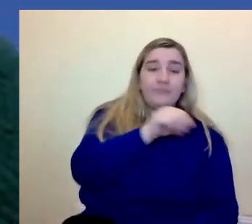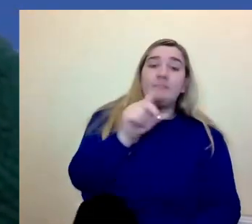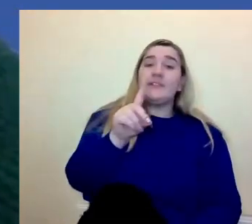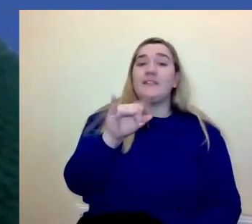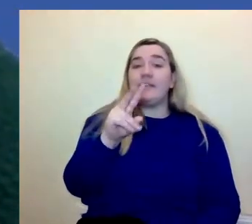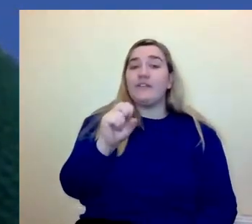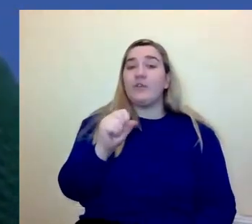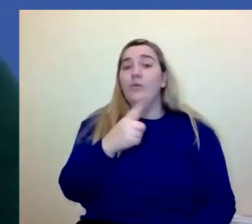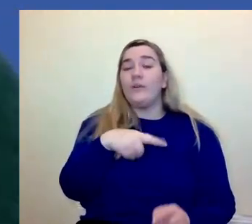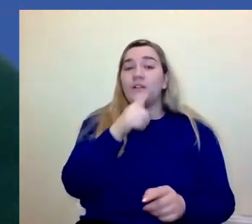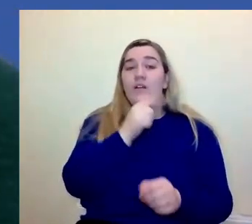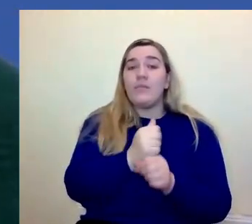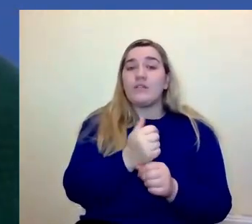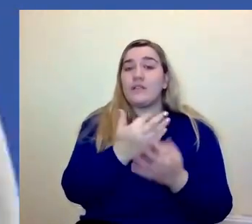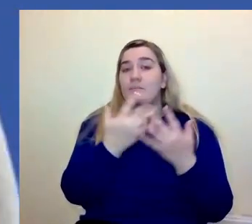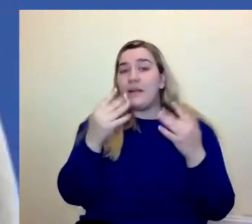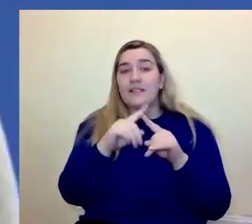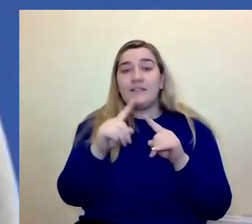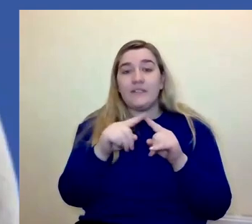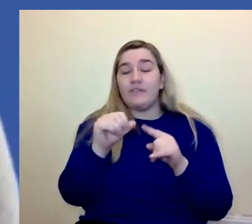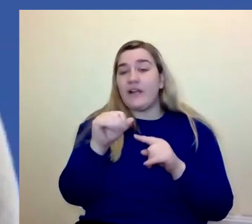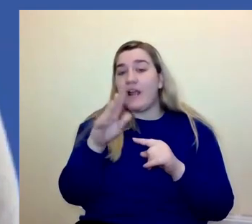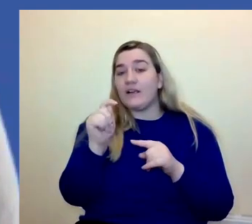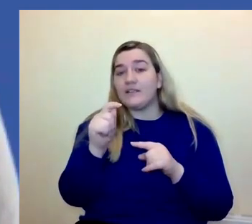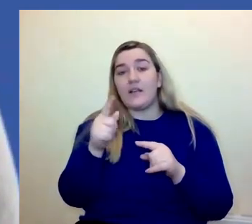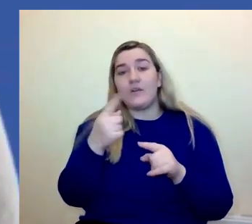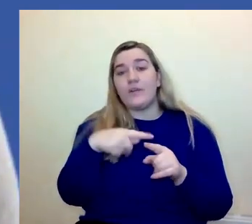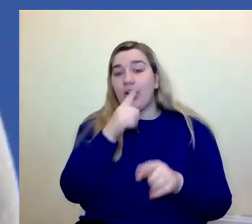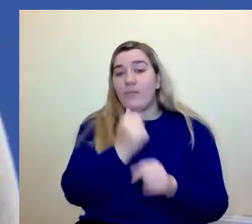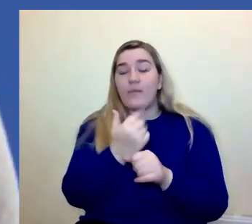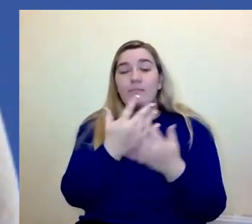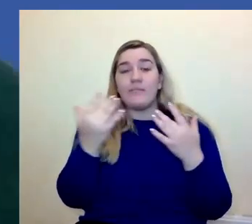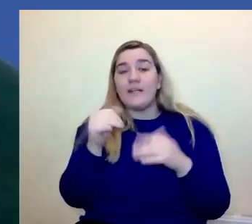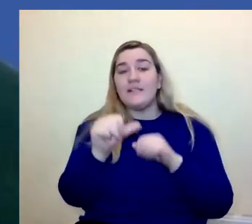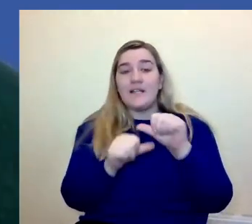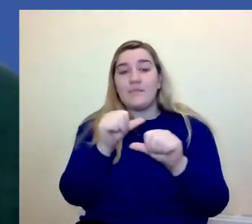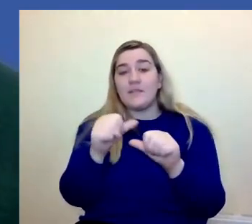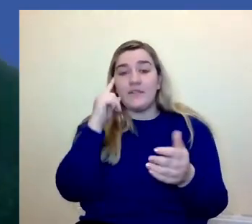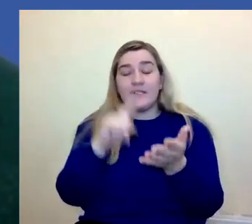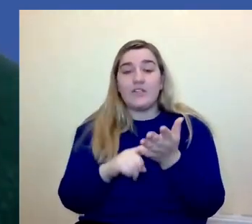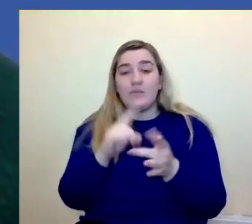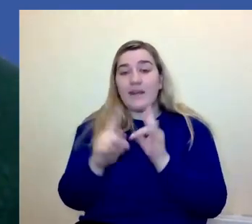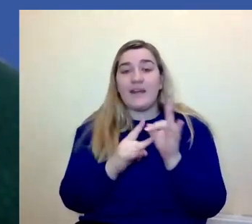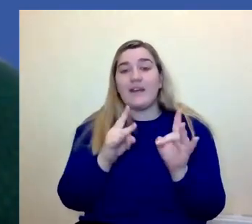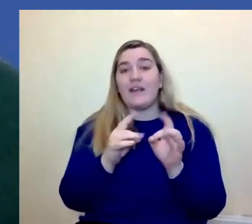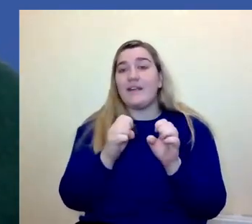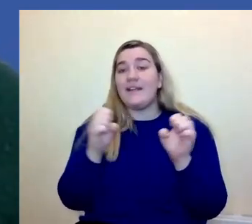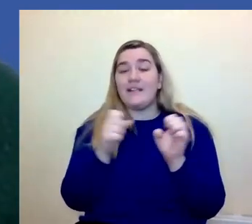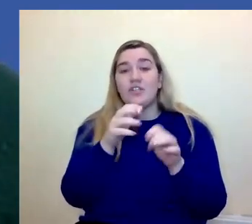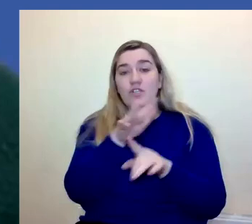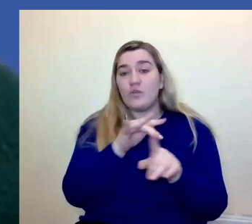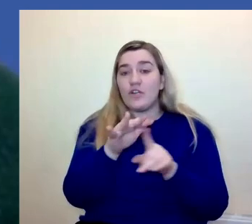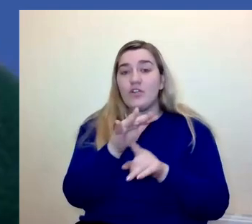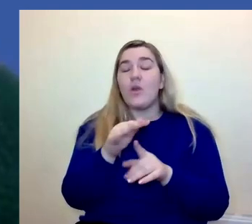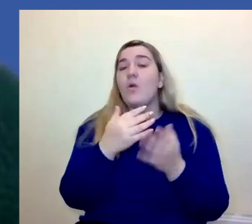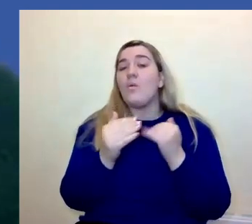and healthcare and many more. And we went through steps of decision making in each of these situations. What was